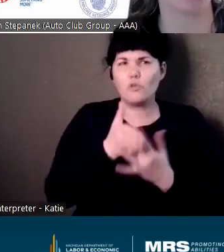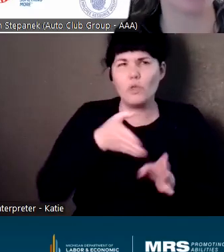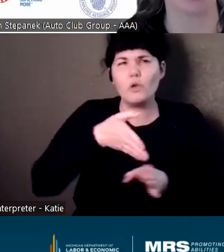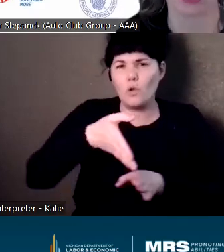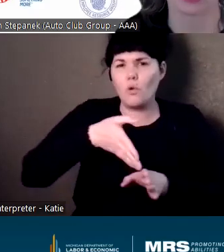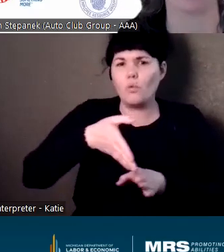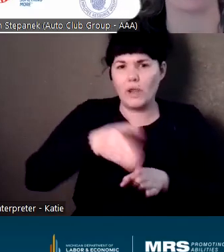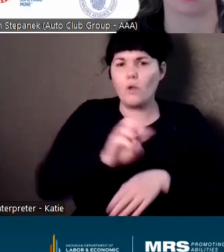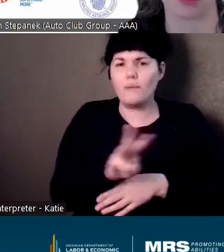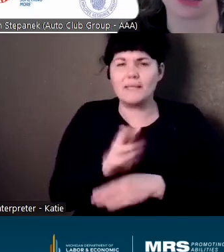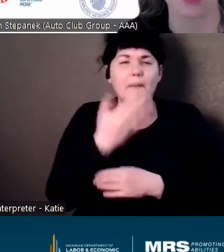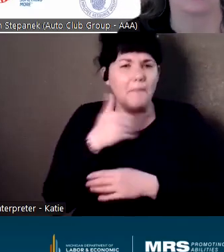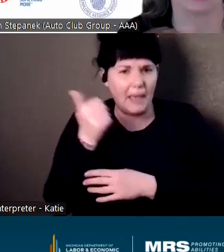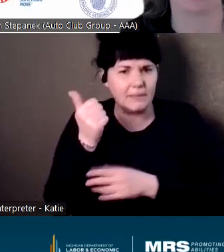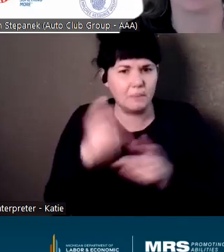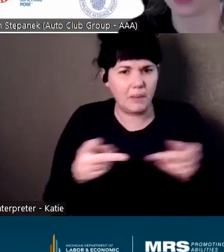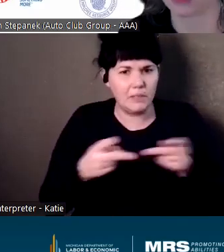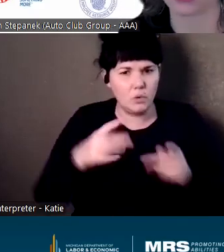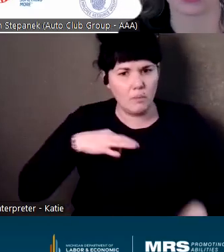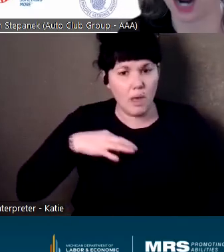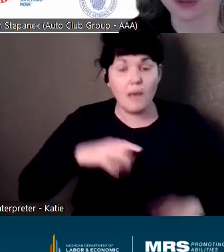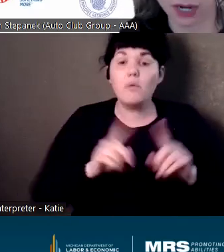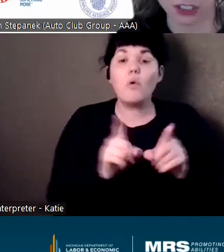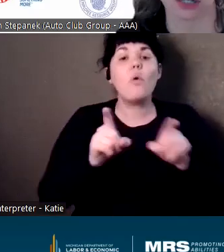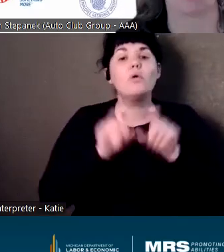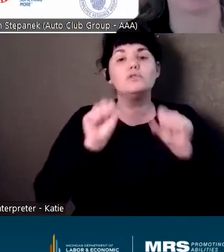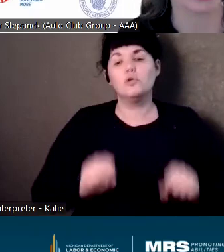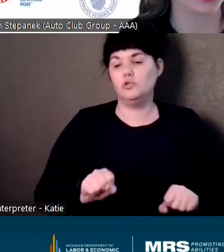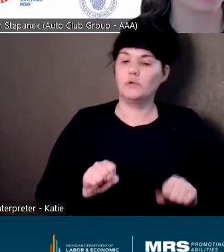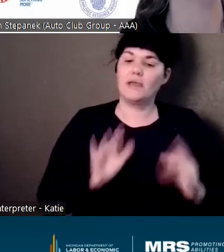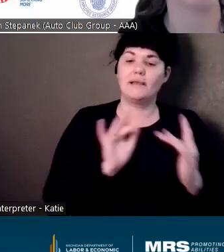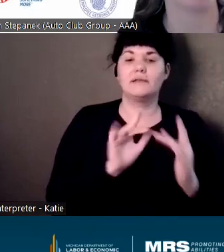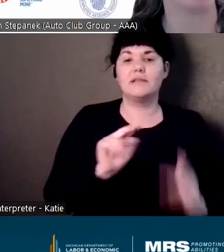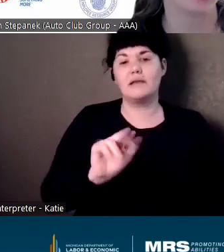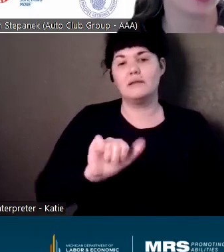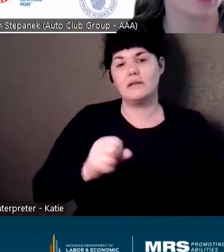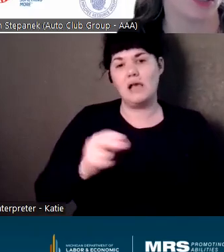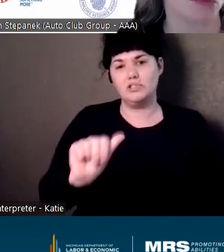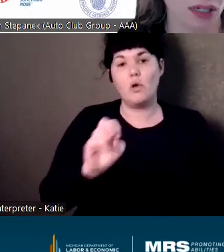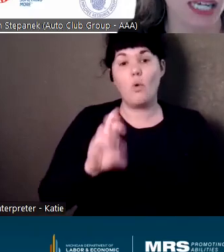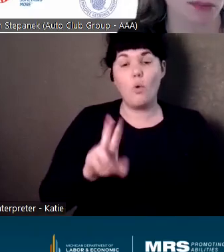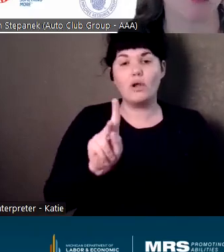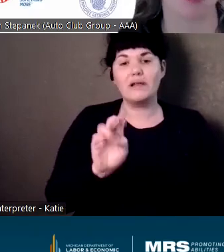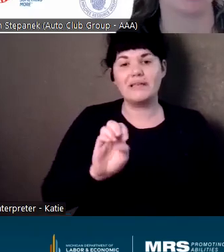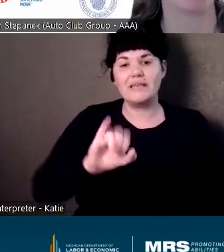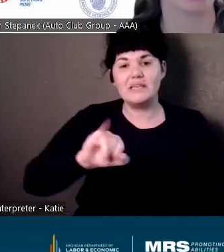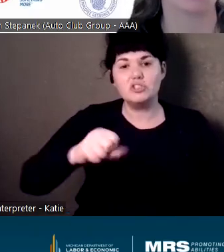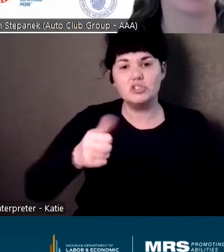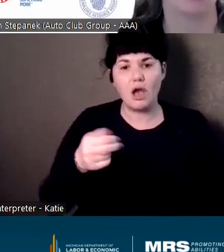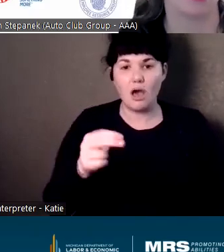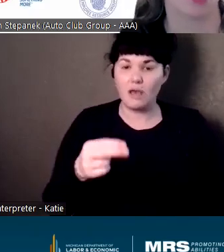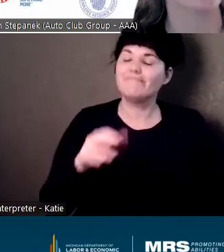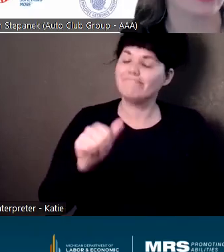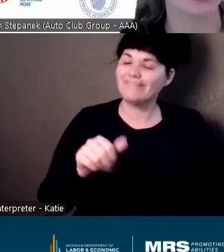but you can also get in contact with, your either Nasha or Keisha, and they can, contact me if you have any